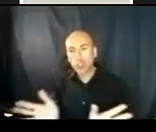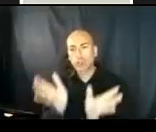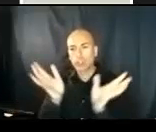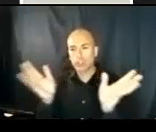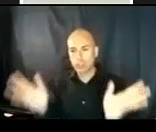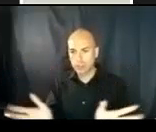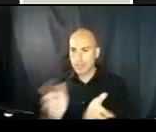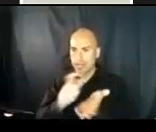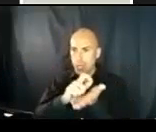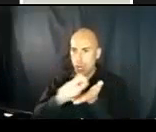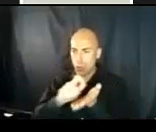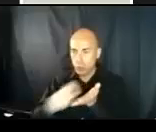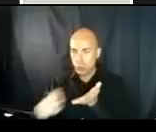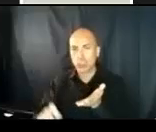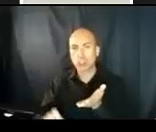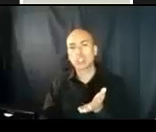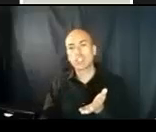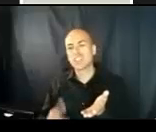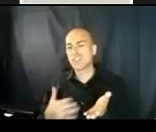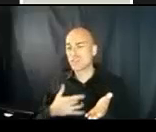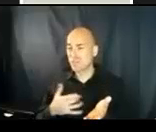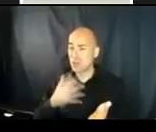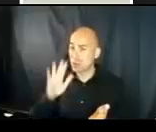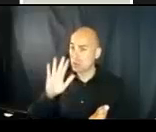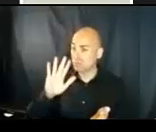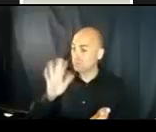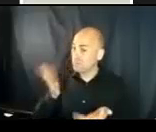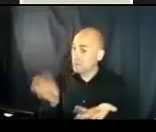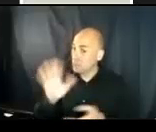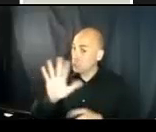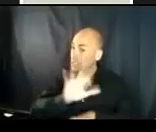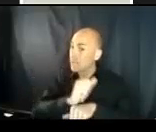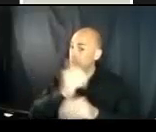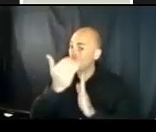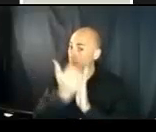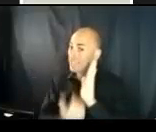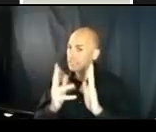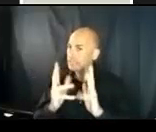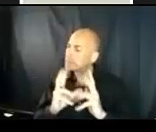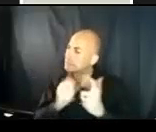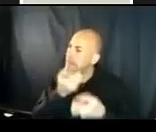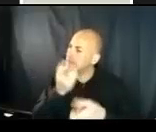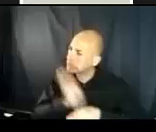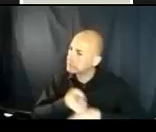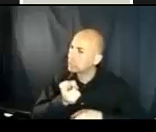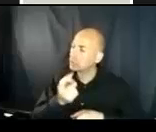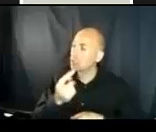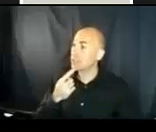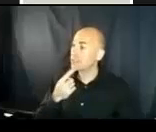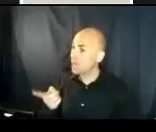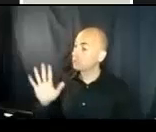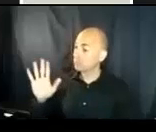if you feel that your lesson is somewhat challenging or there is something, tell them they're about